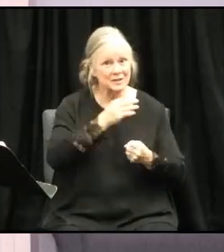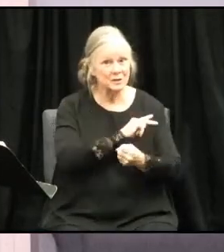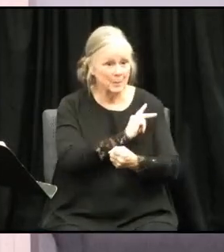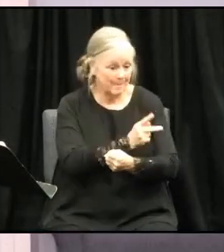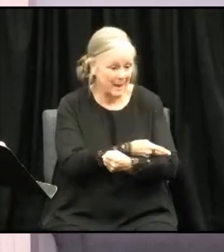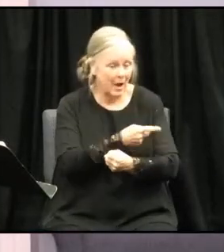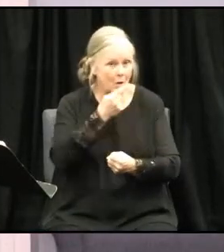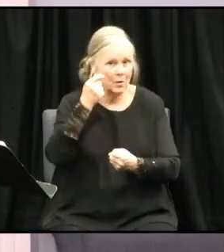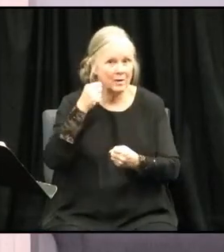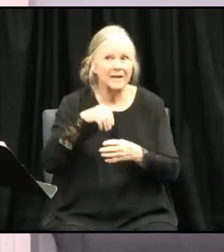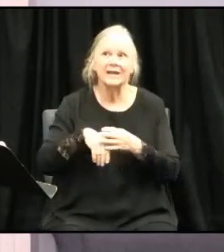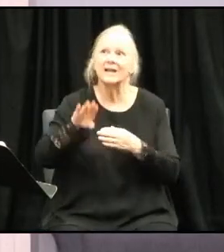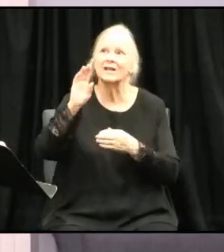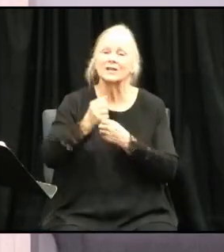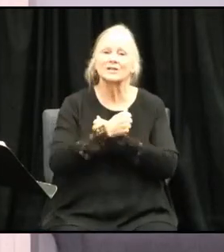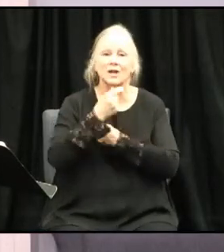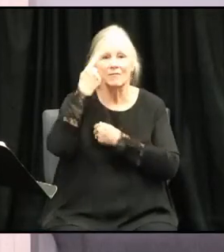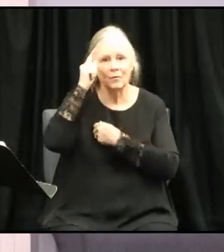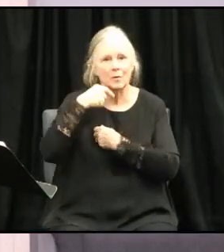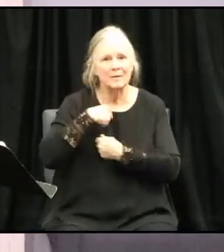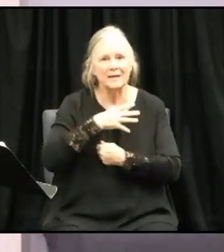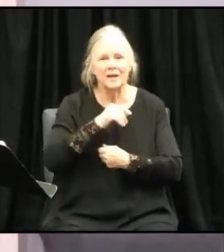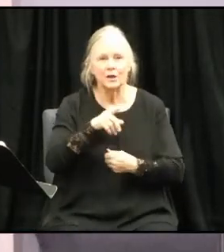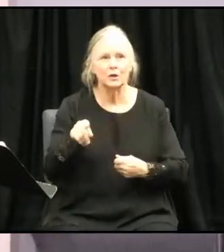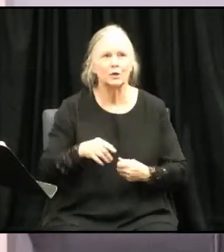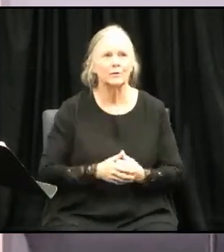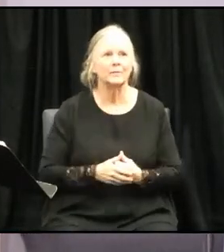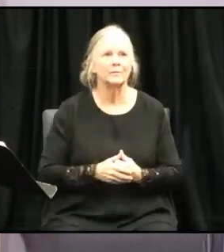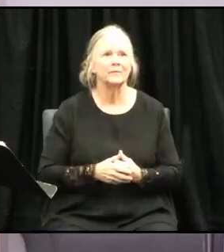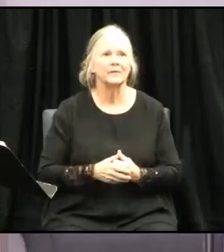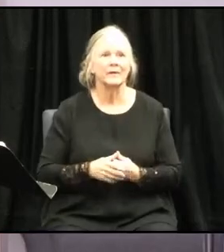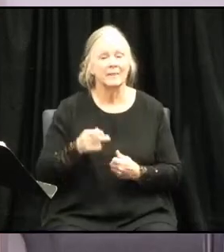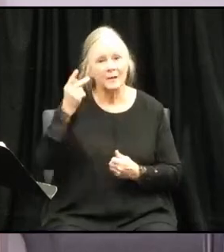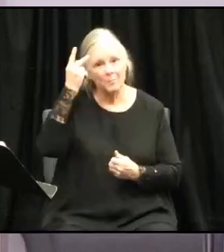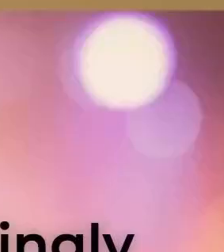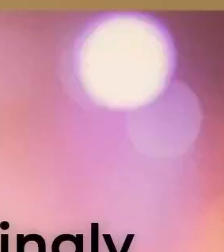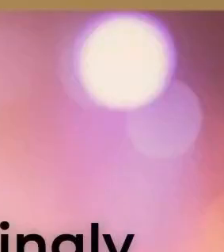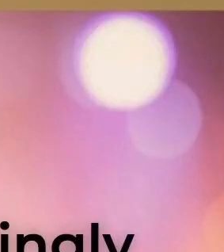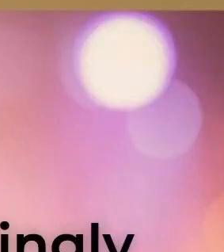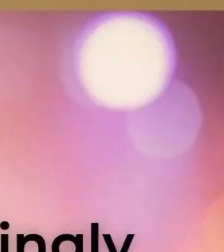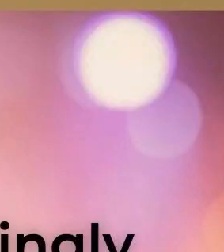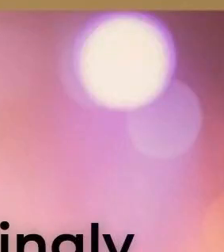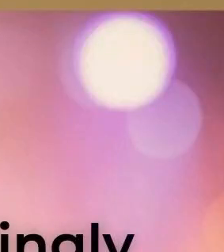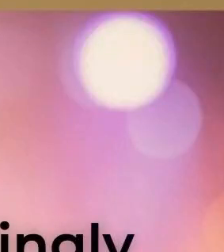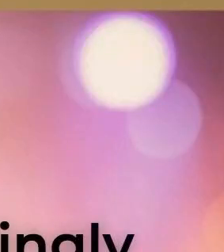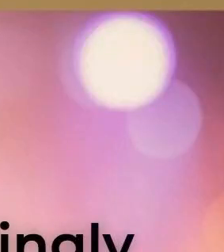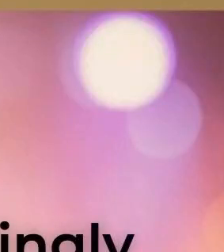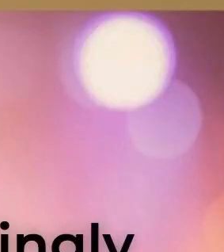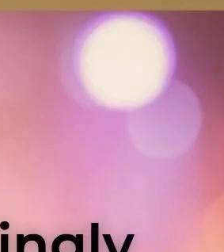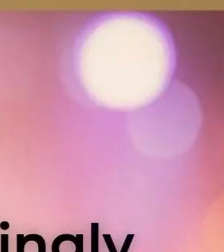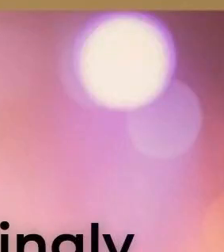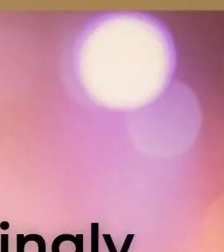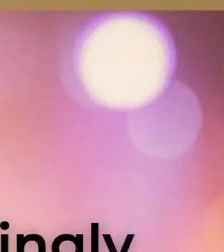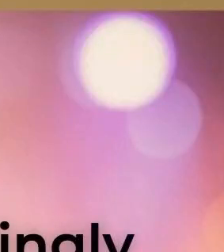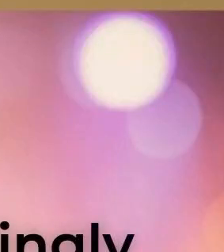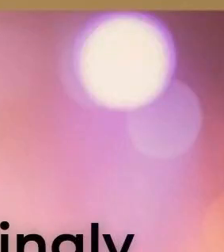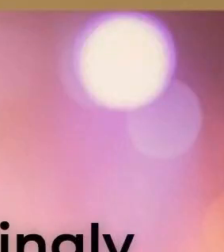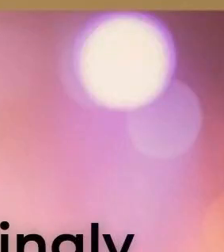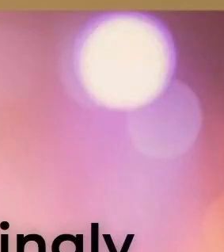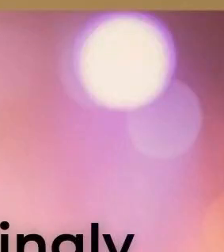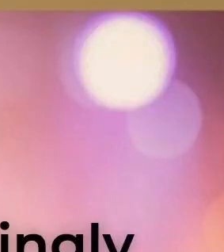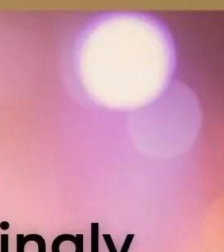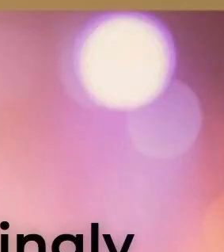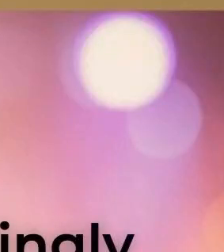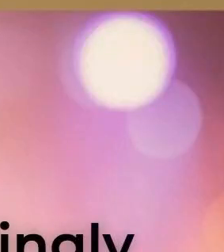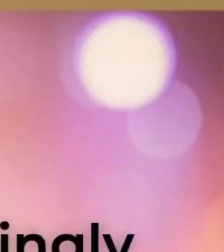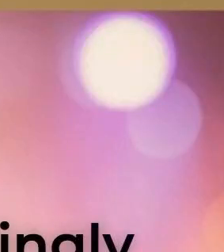me, for you, for us all. Then Paul reveals the working of God's power in Ephesians 3. Now to him who is able to do exceedingly abundantly